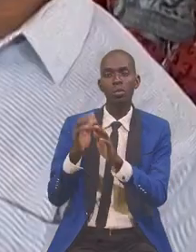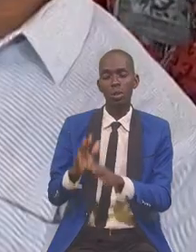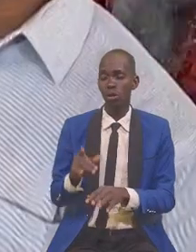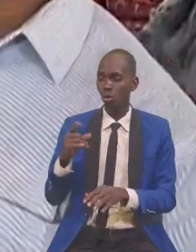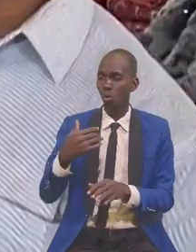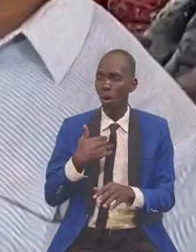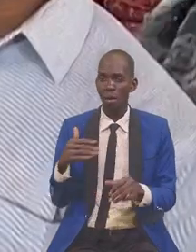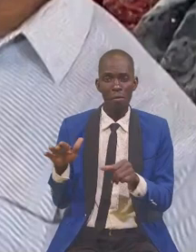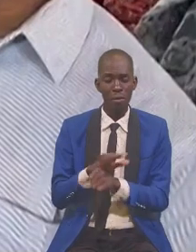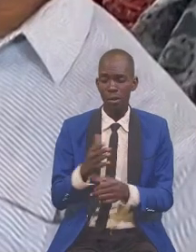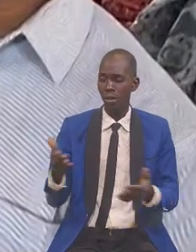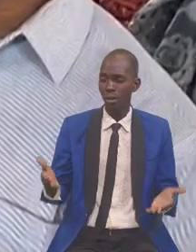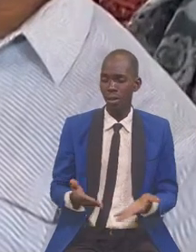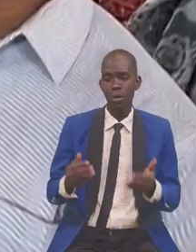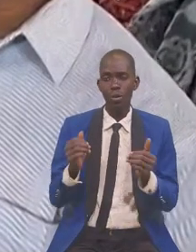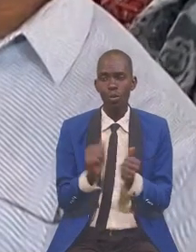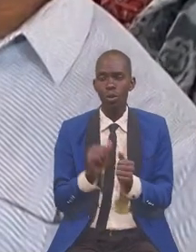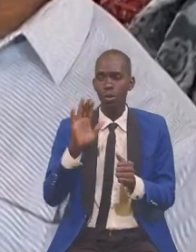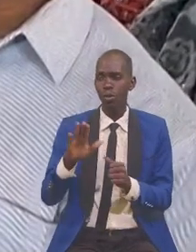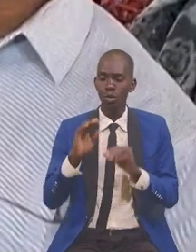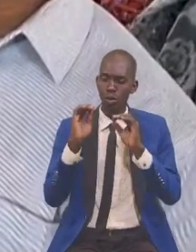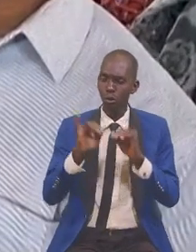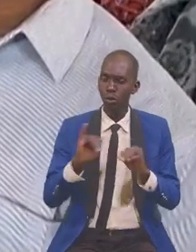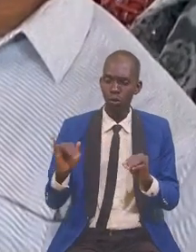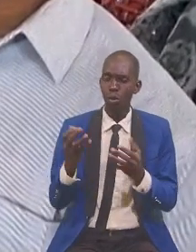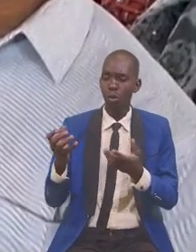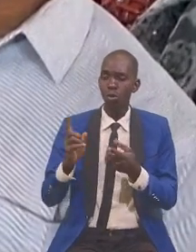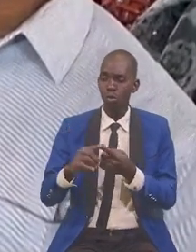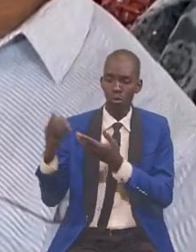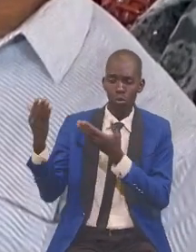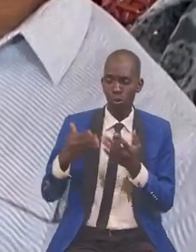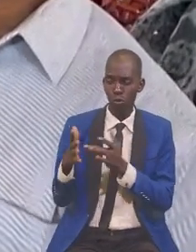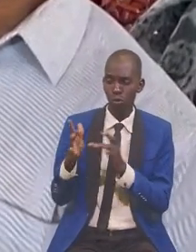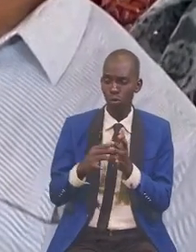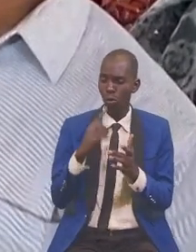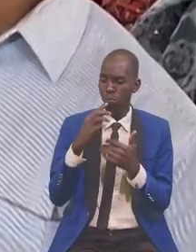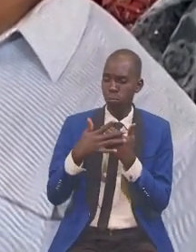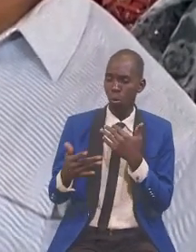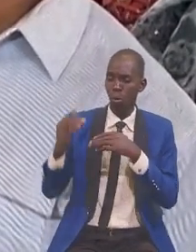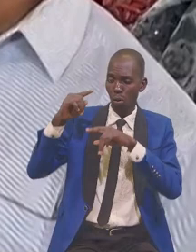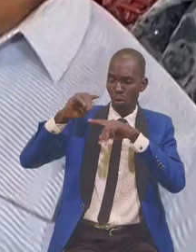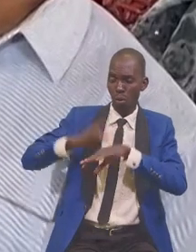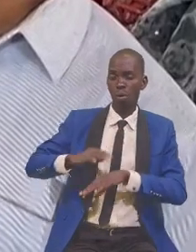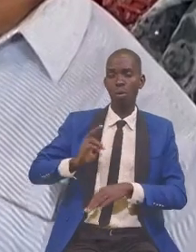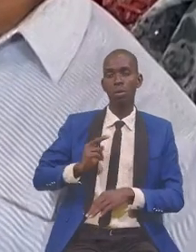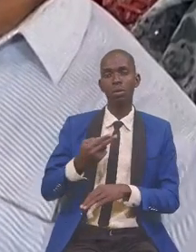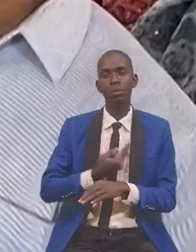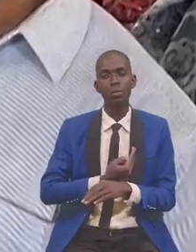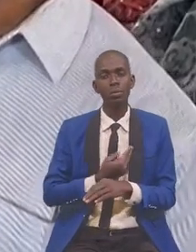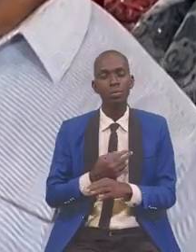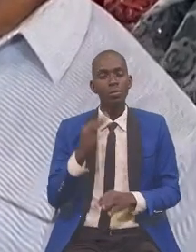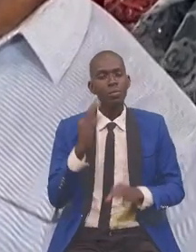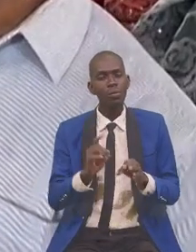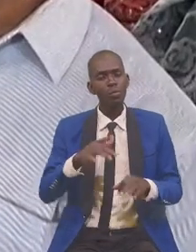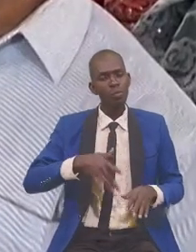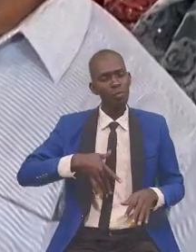Savior, intending to bring this man's blood upon us. Now, if you're feeling guilty,